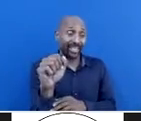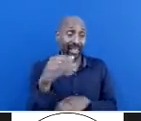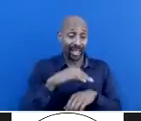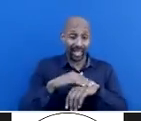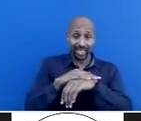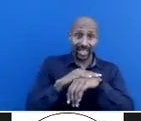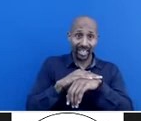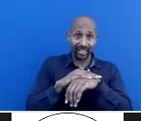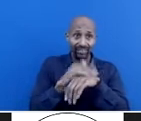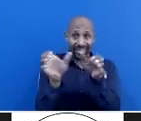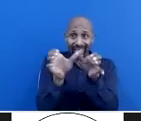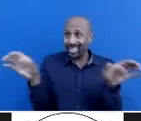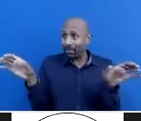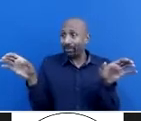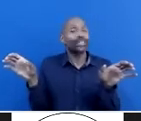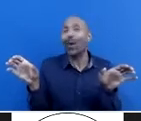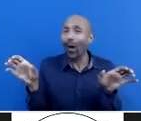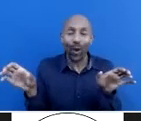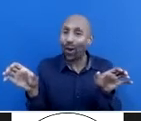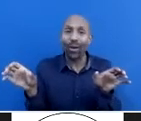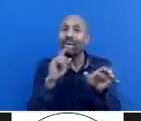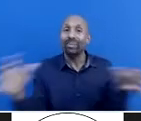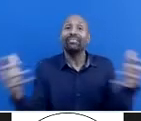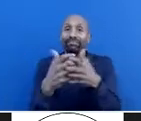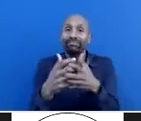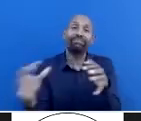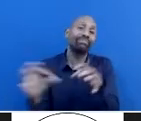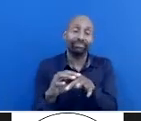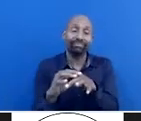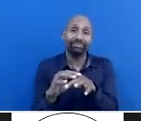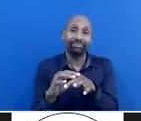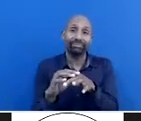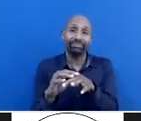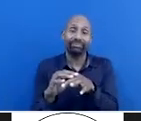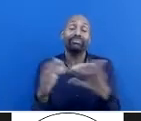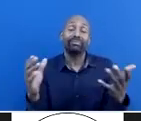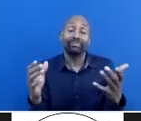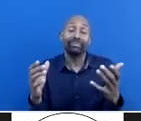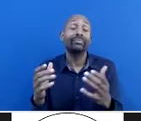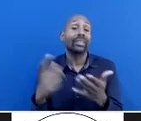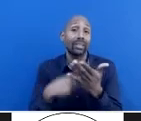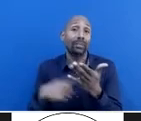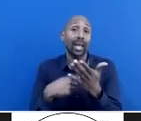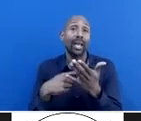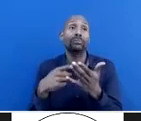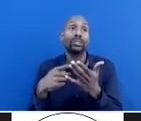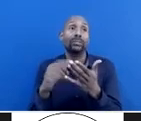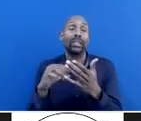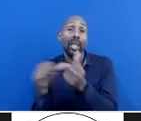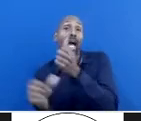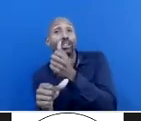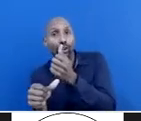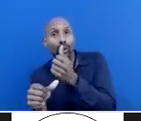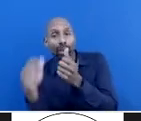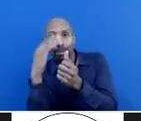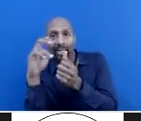subjugated within it. So thank you for the excellent interjection. And so Octavia Butler,